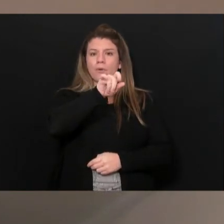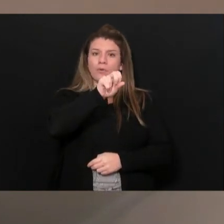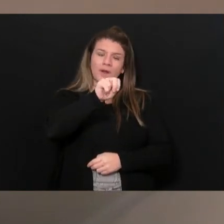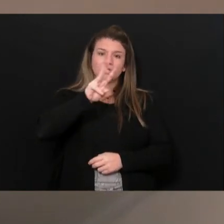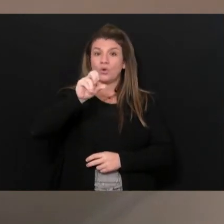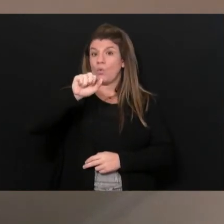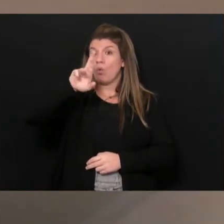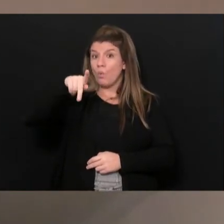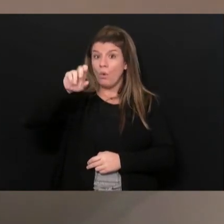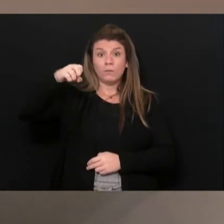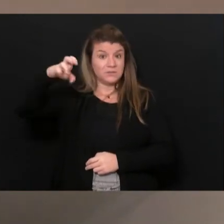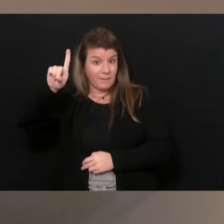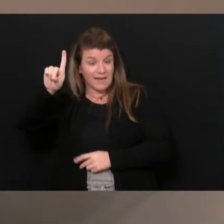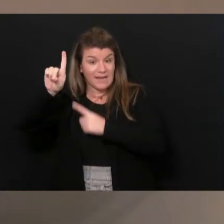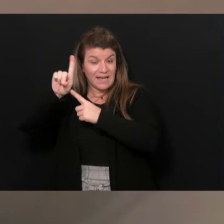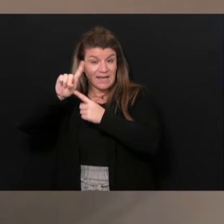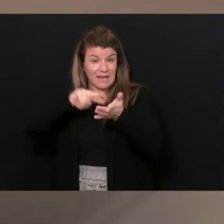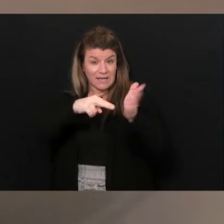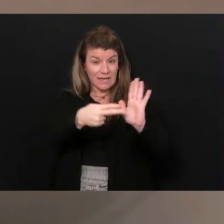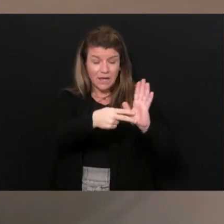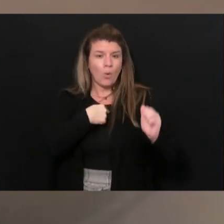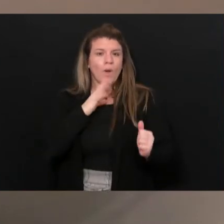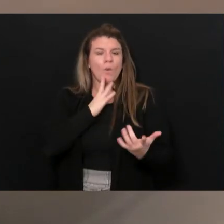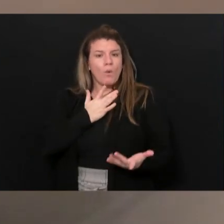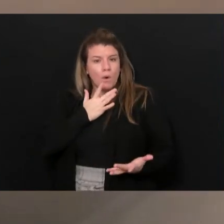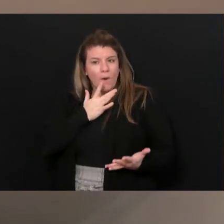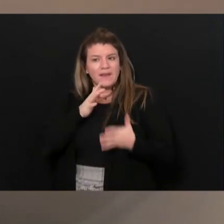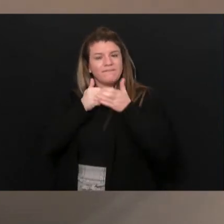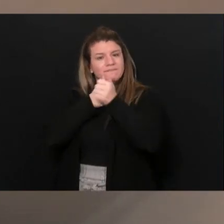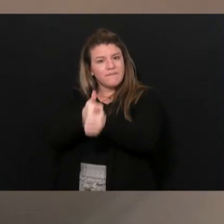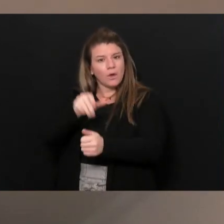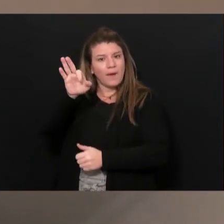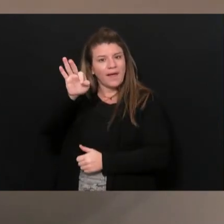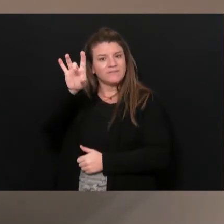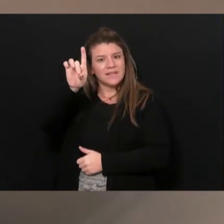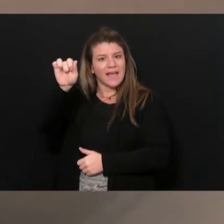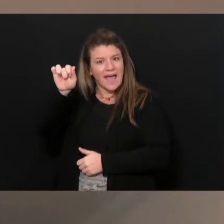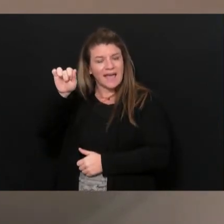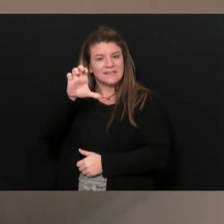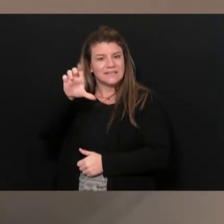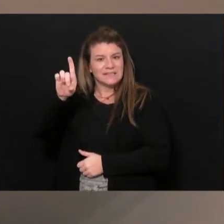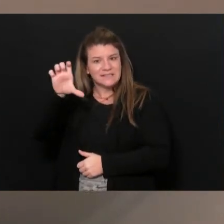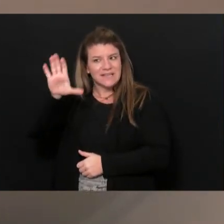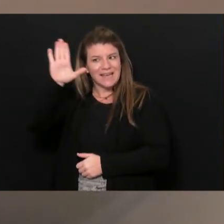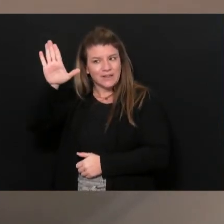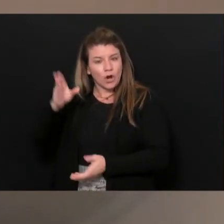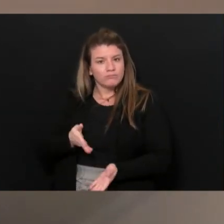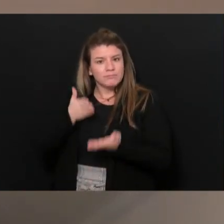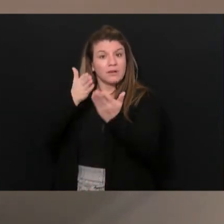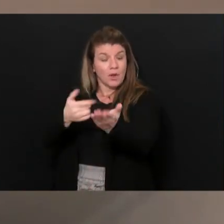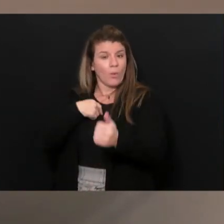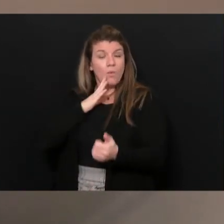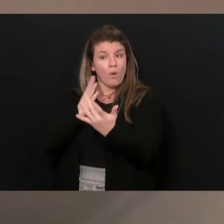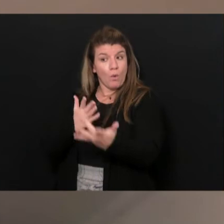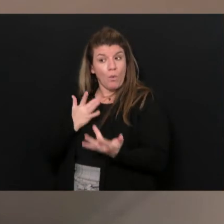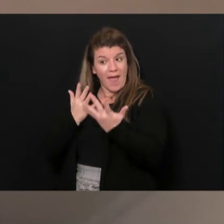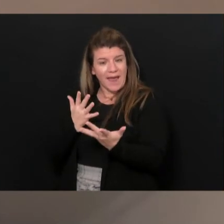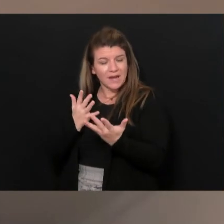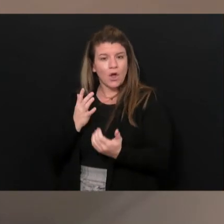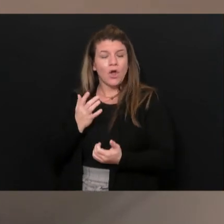as I said before, we would wait for any guidance from the Food and Drug Administration or the Centers for Disease Control, or looking at